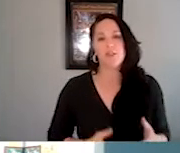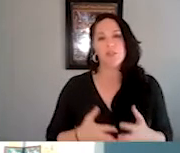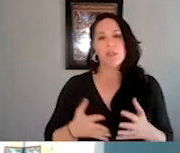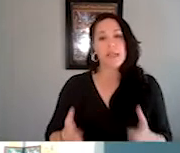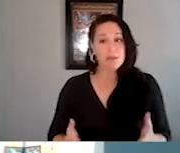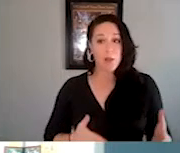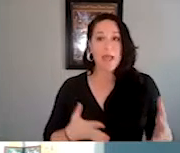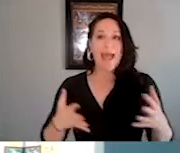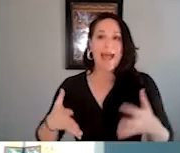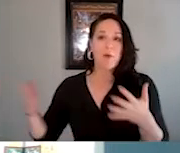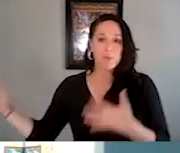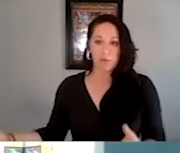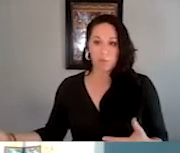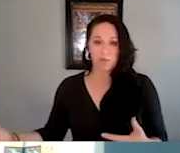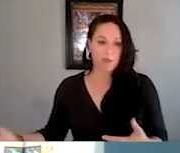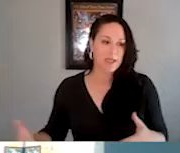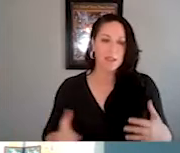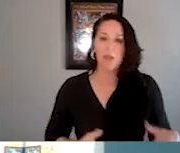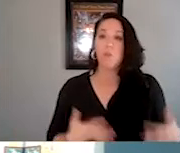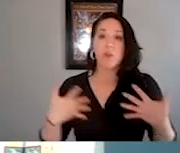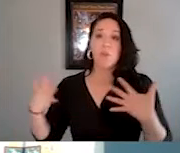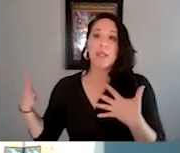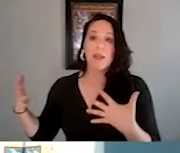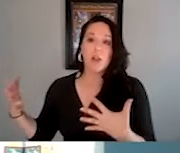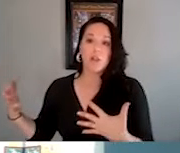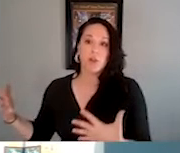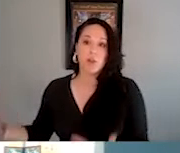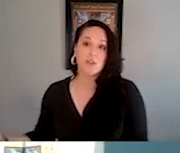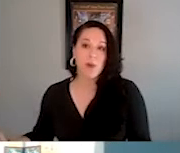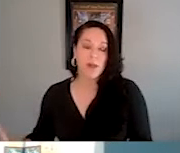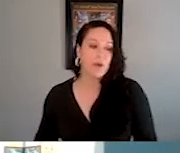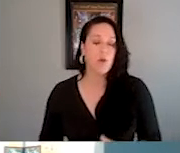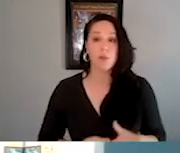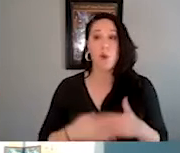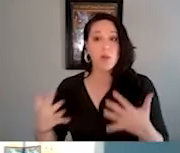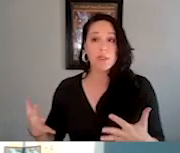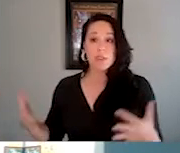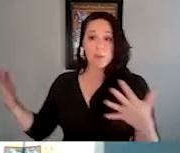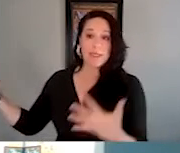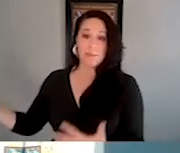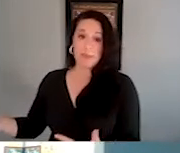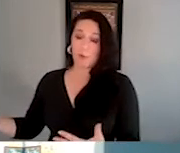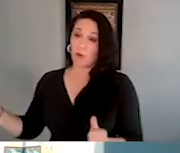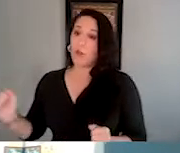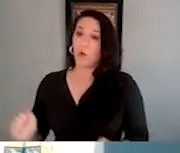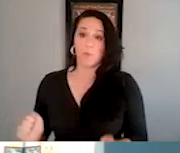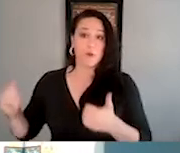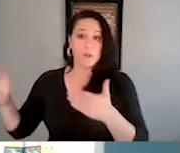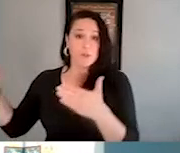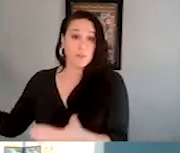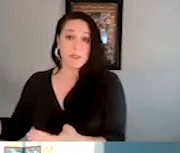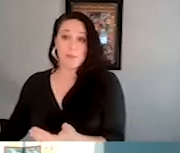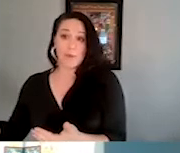medical professionals, we let them know how and when it will be utilized. Whether you're putting it on your logic model or you are going to put it in the paper,